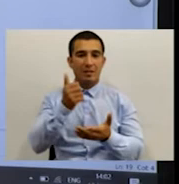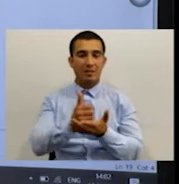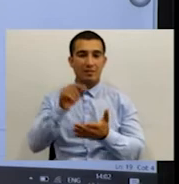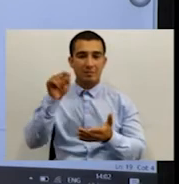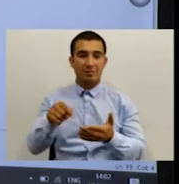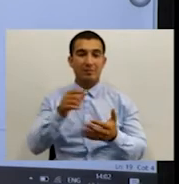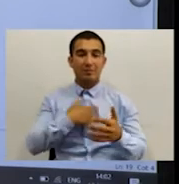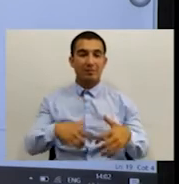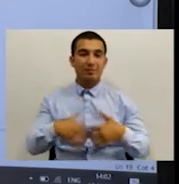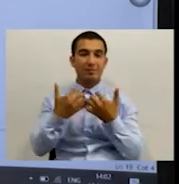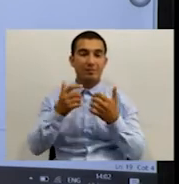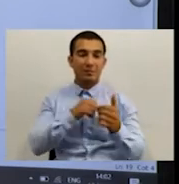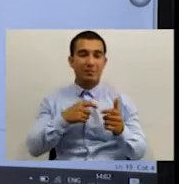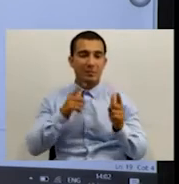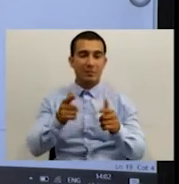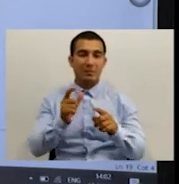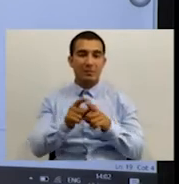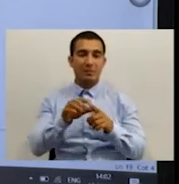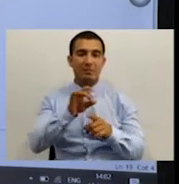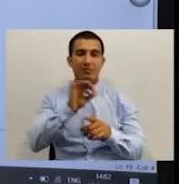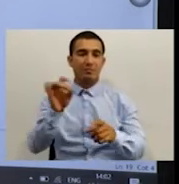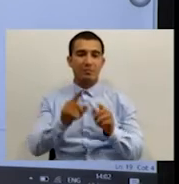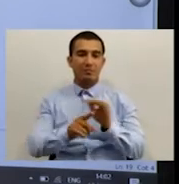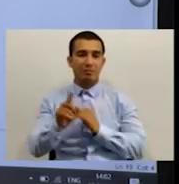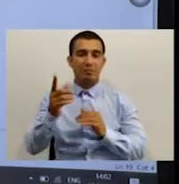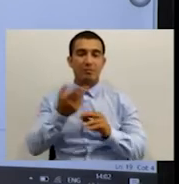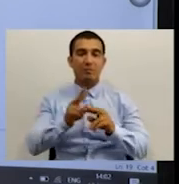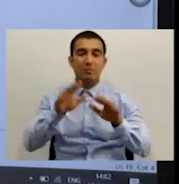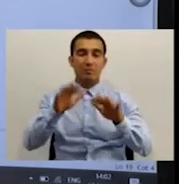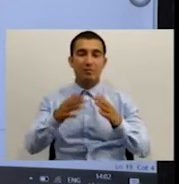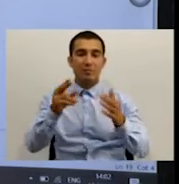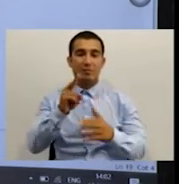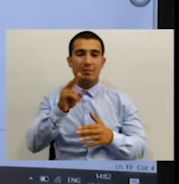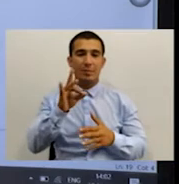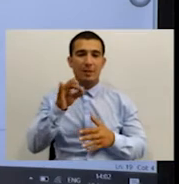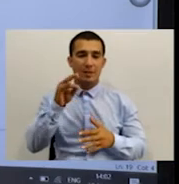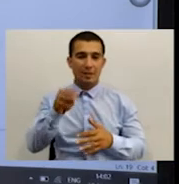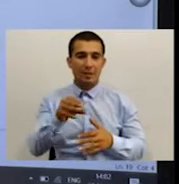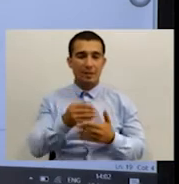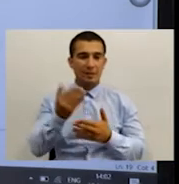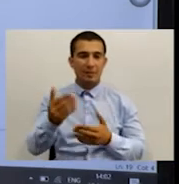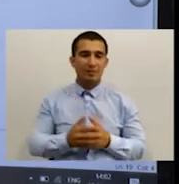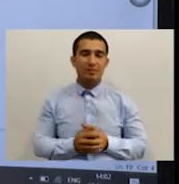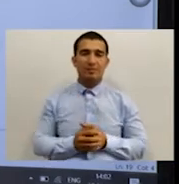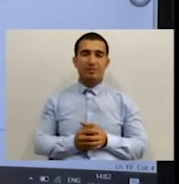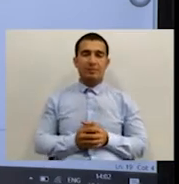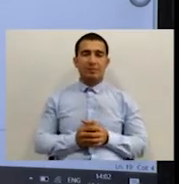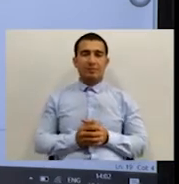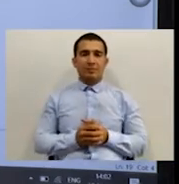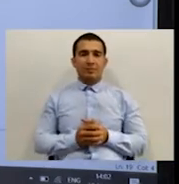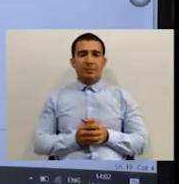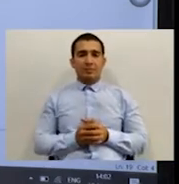mana bu 2 nuqtadan keyin enter tugmasini bossak, avtomatik tarzda aynan mana shu yerdan boshlanadi. Misol uchun, shu joydan